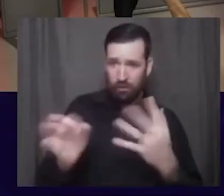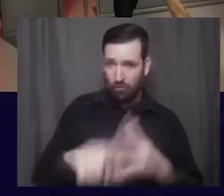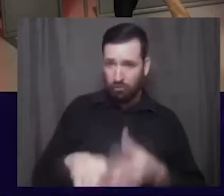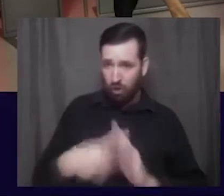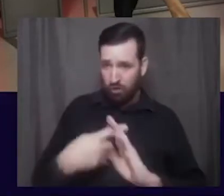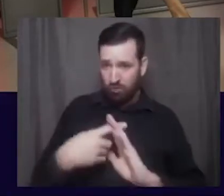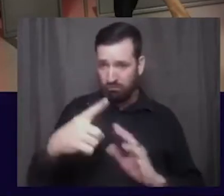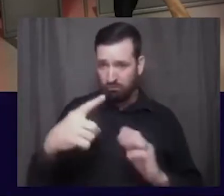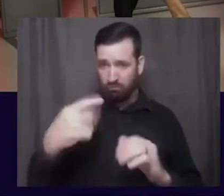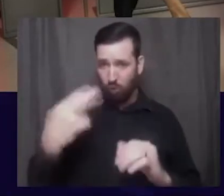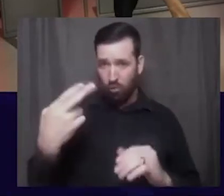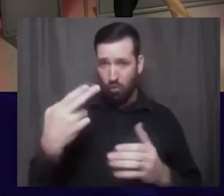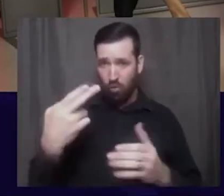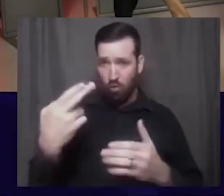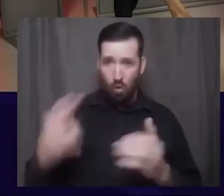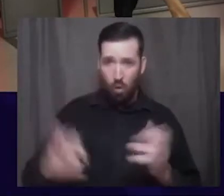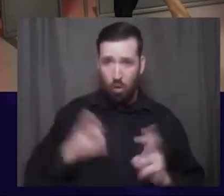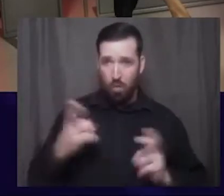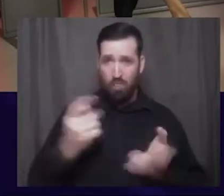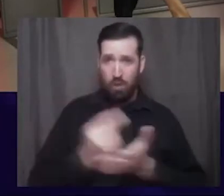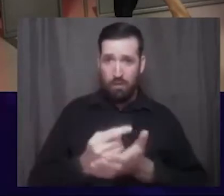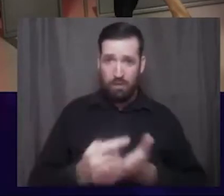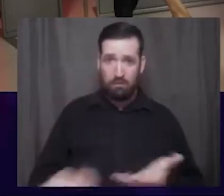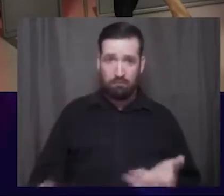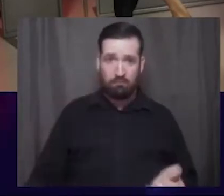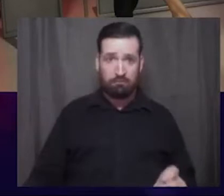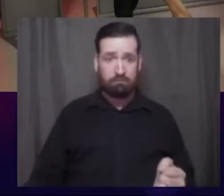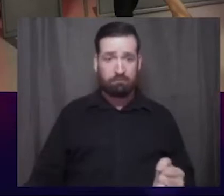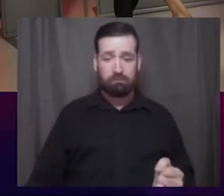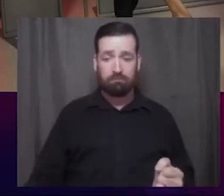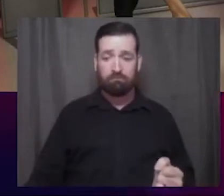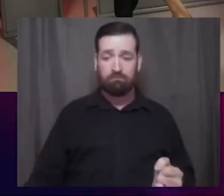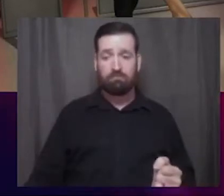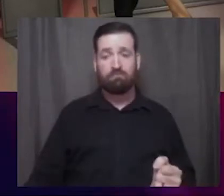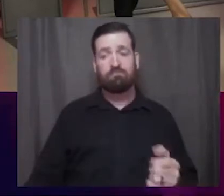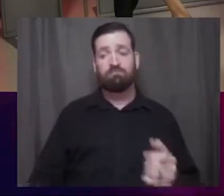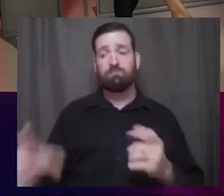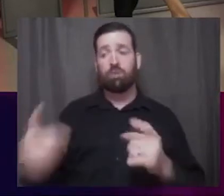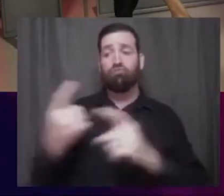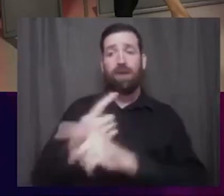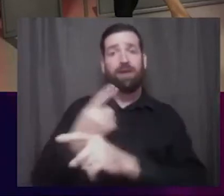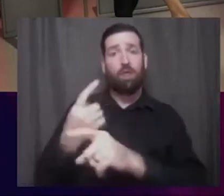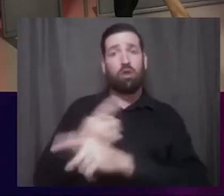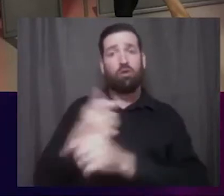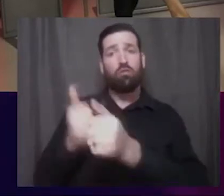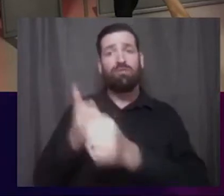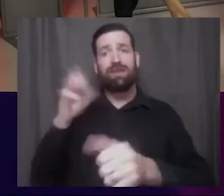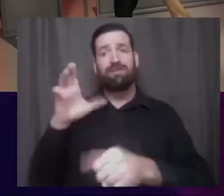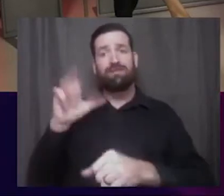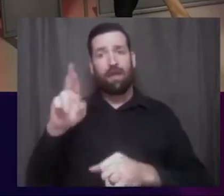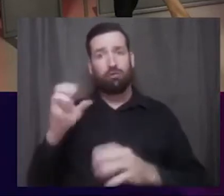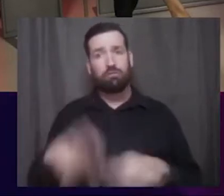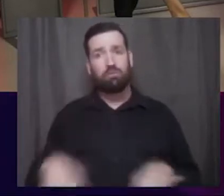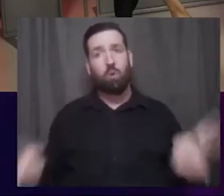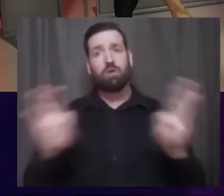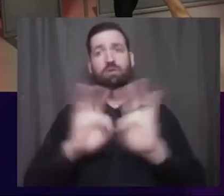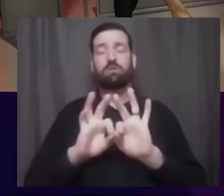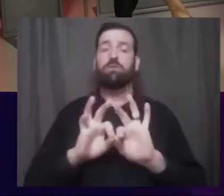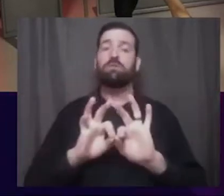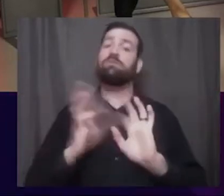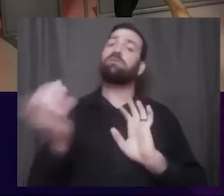hormone therapy? I think regular preventive care is important, and I think having, having a